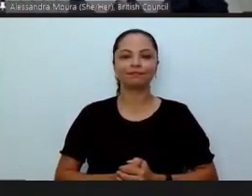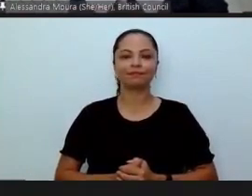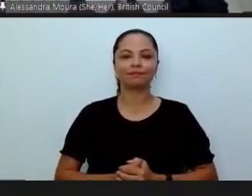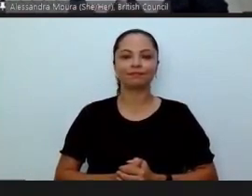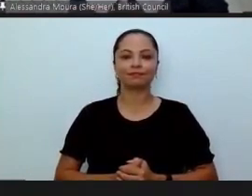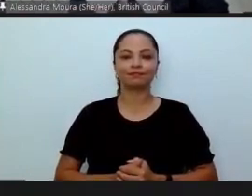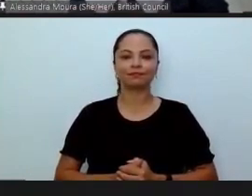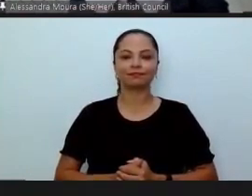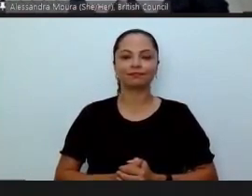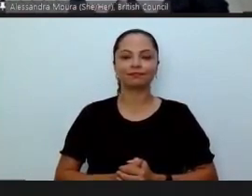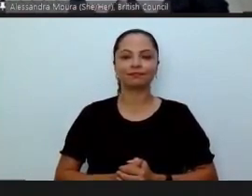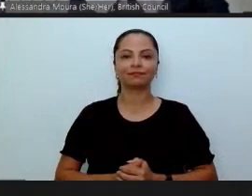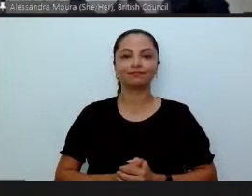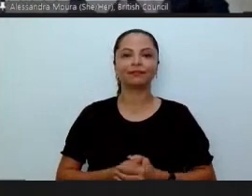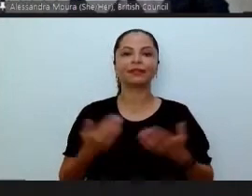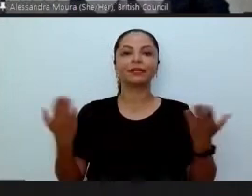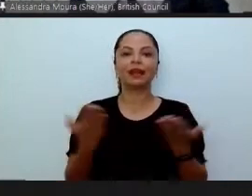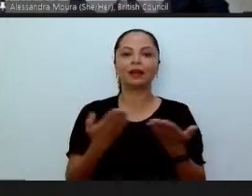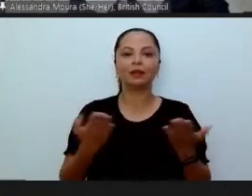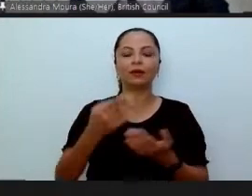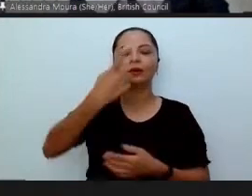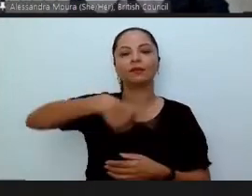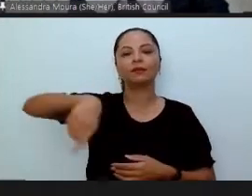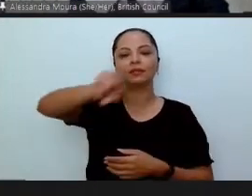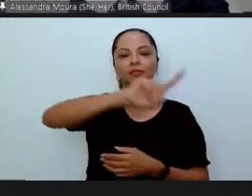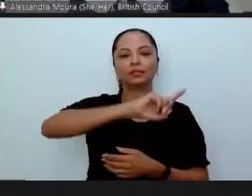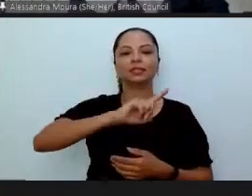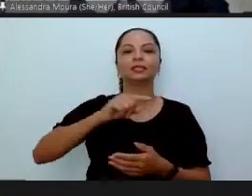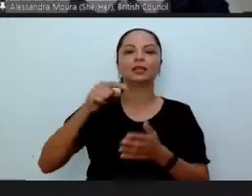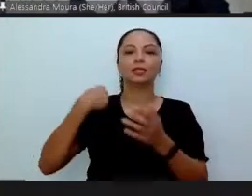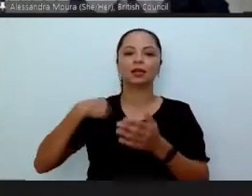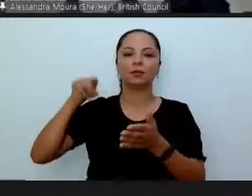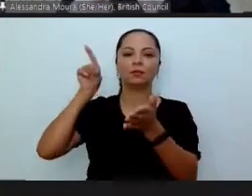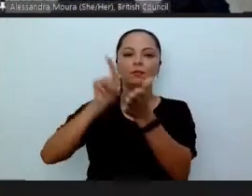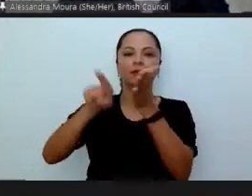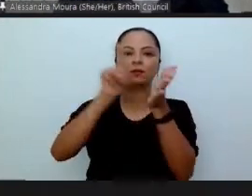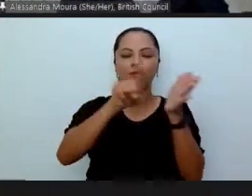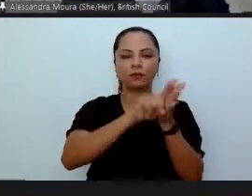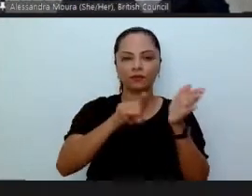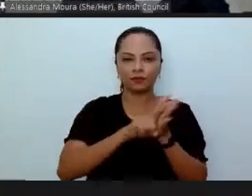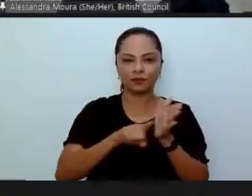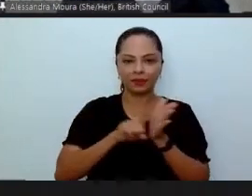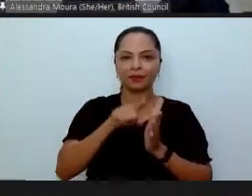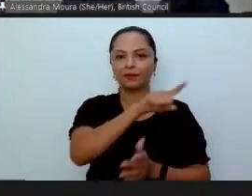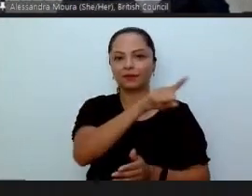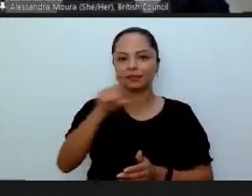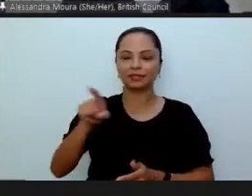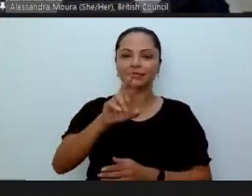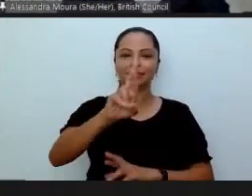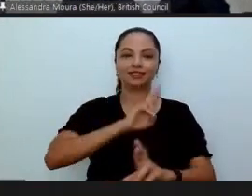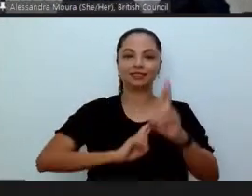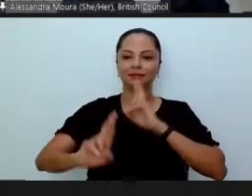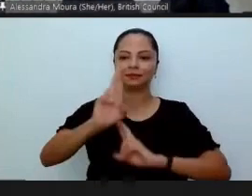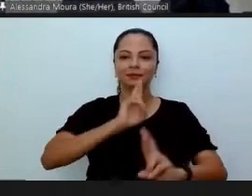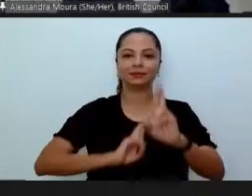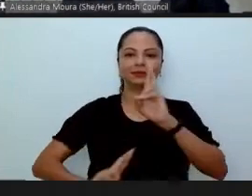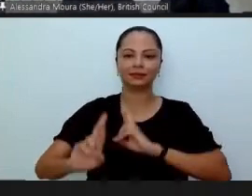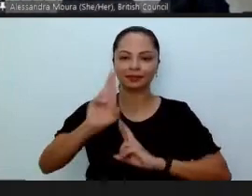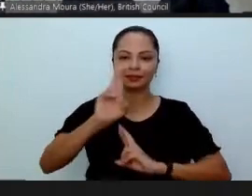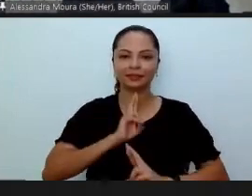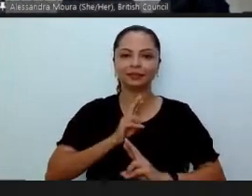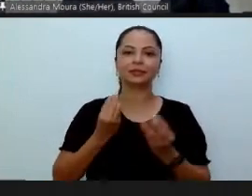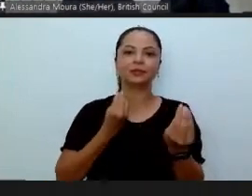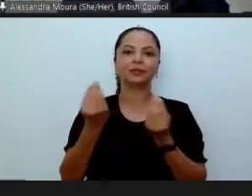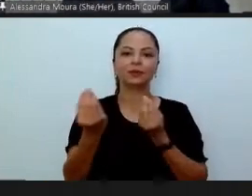think I'm going to move on because we'll probably not get any further. So, but these are quite